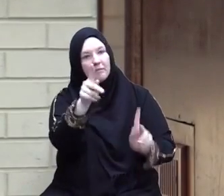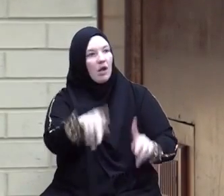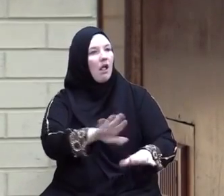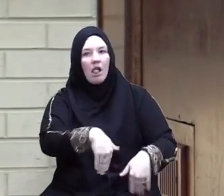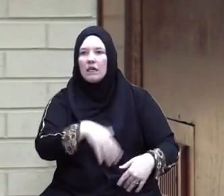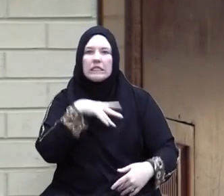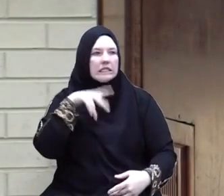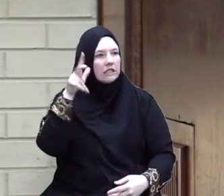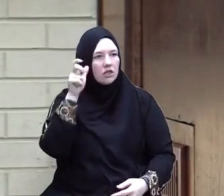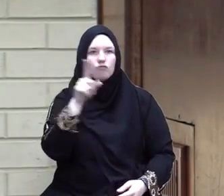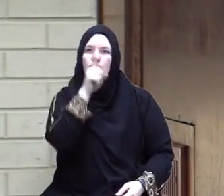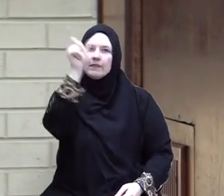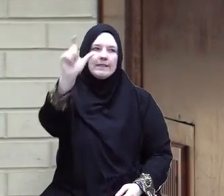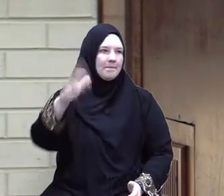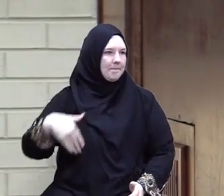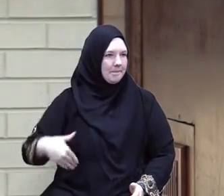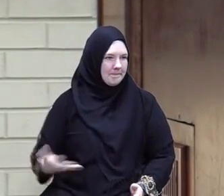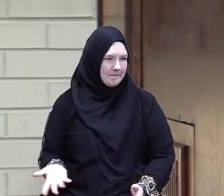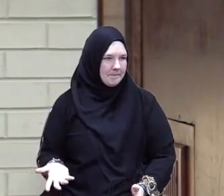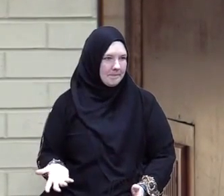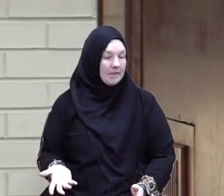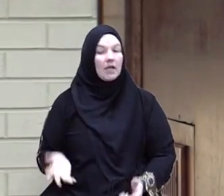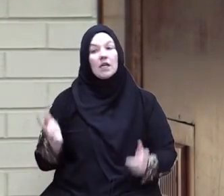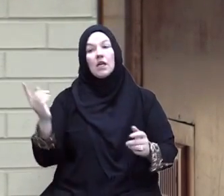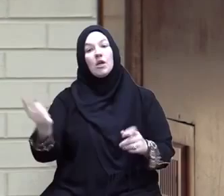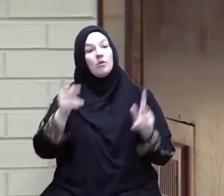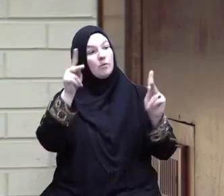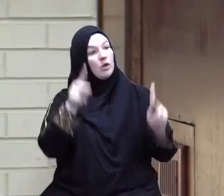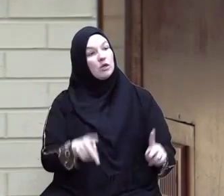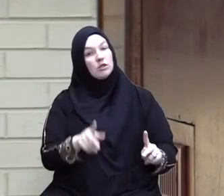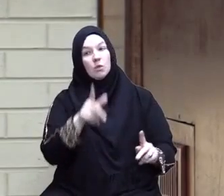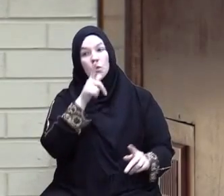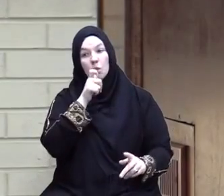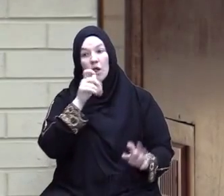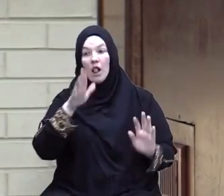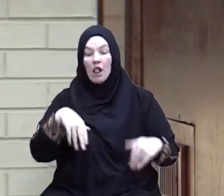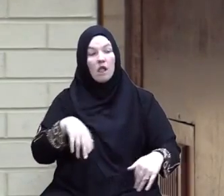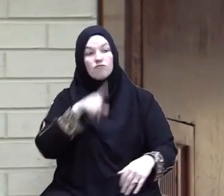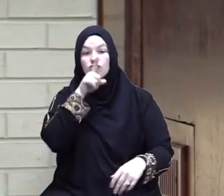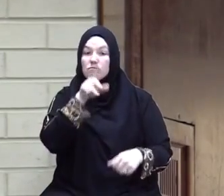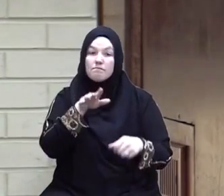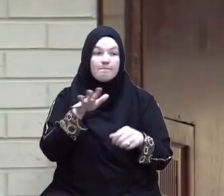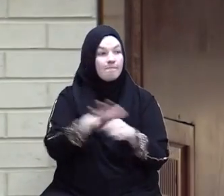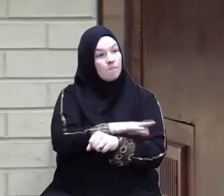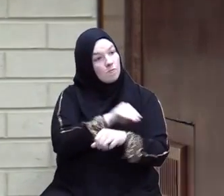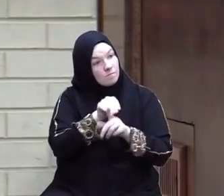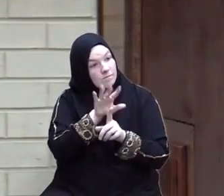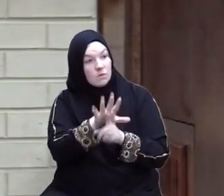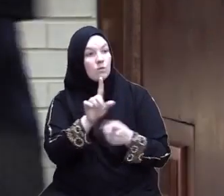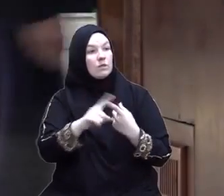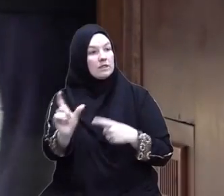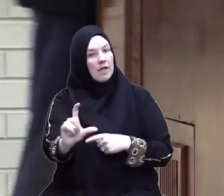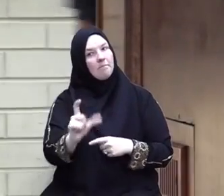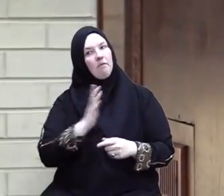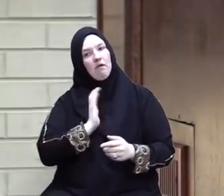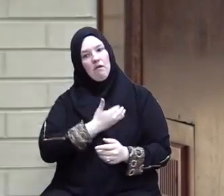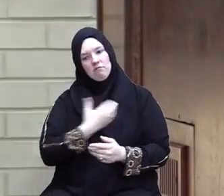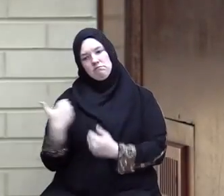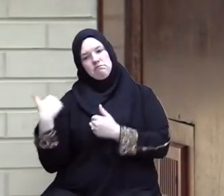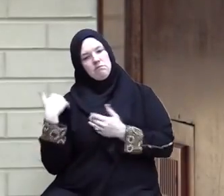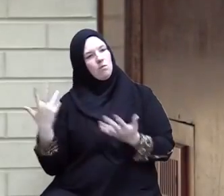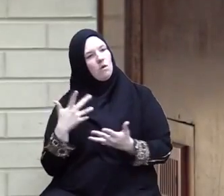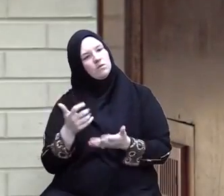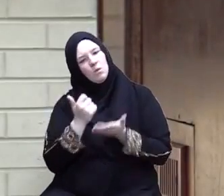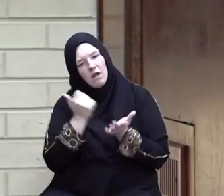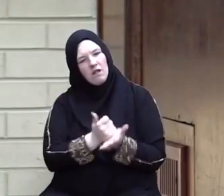consequences of how to deal with them. Someone who is an unbeliever, our role with him is to